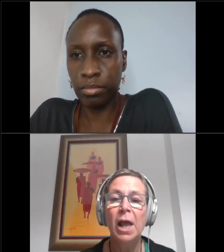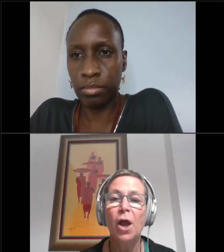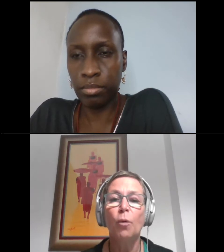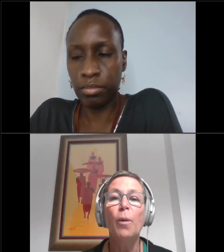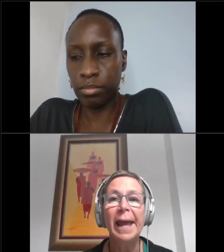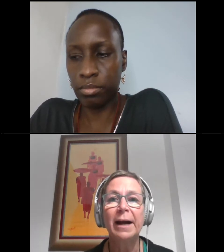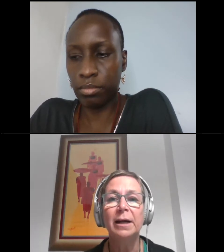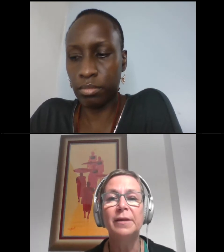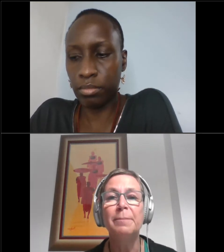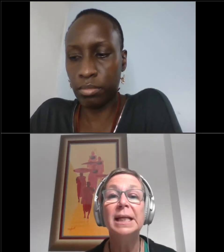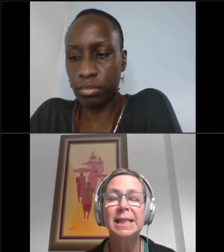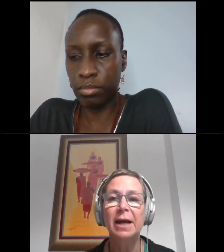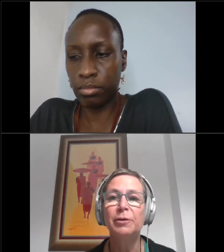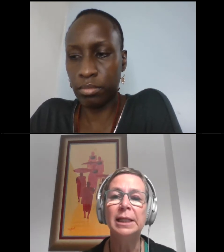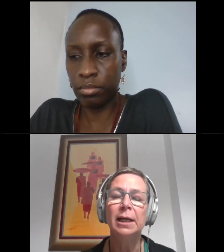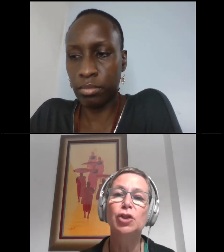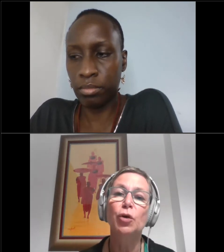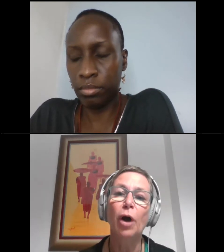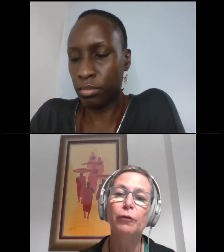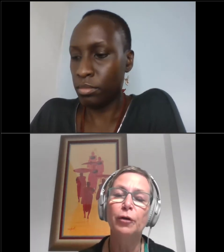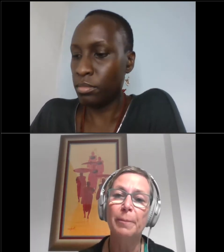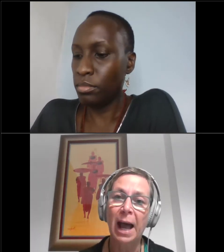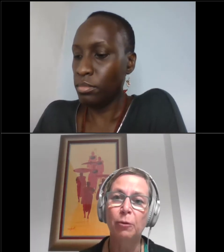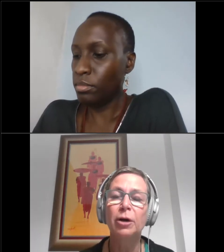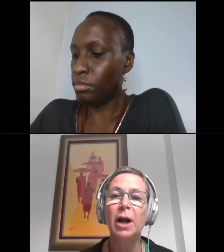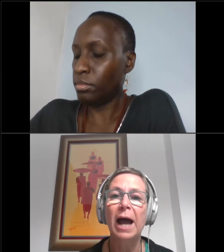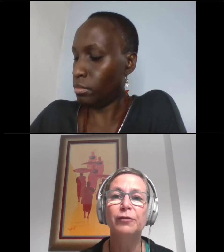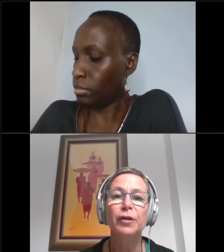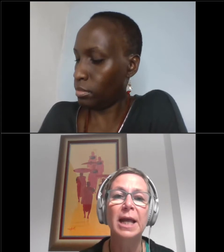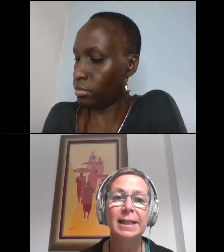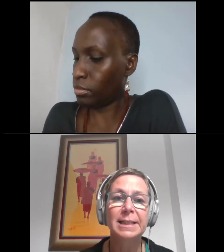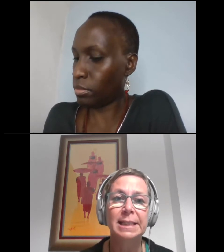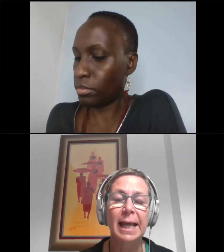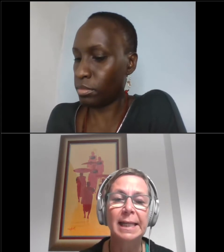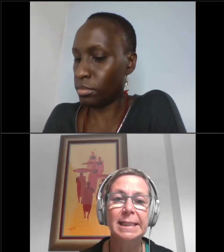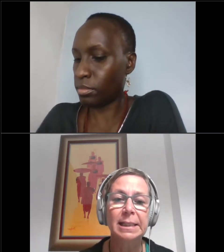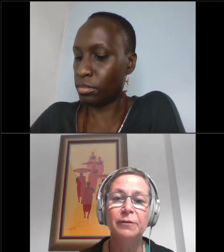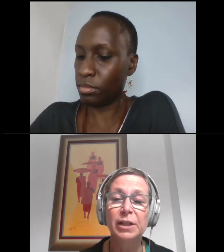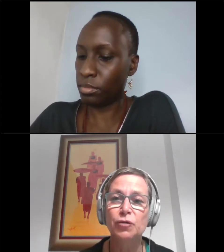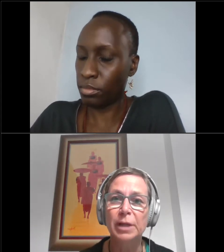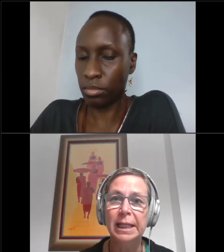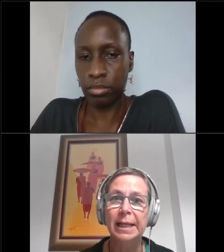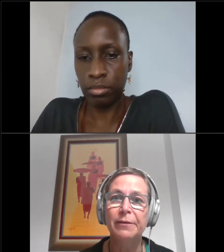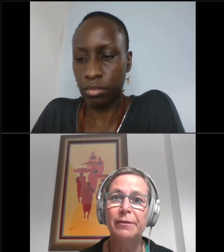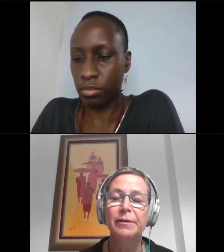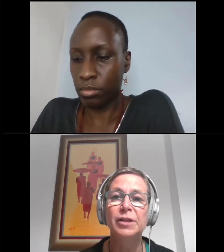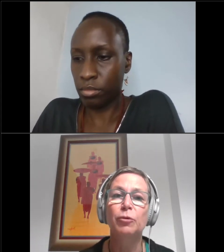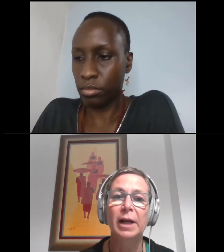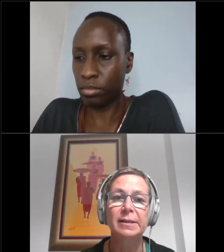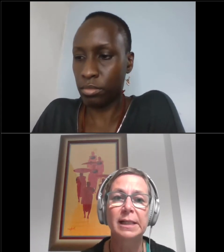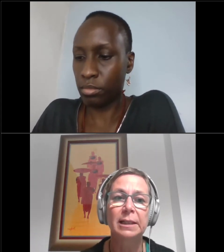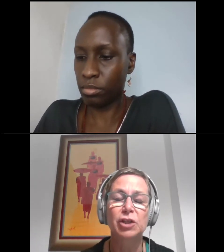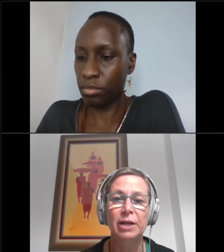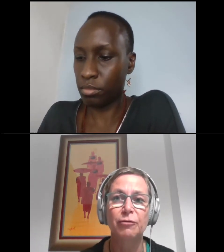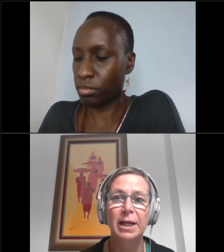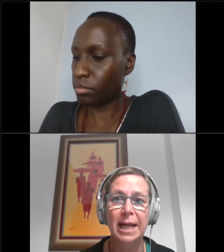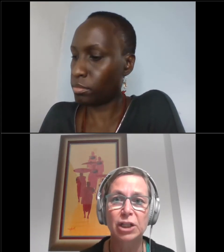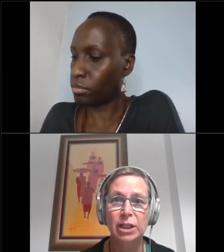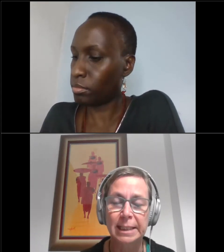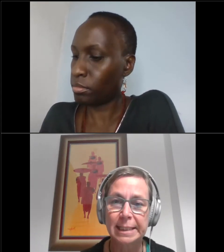year, where the military took over the power after a landslide victory in the